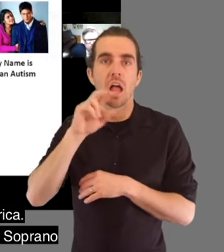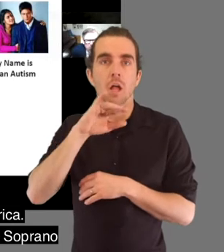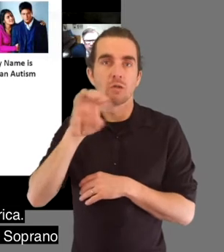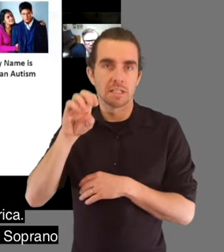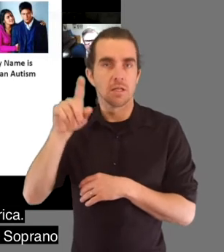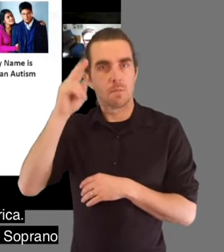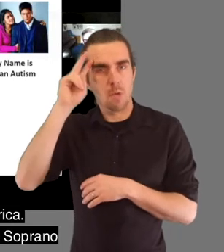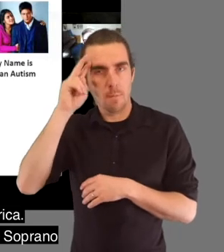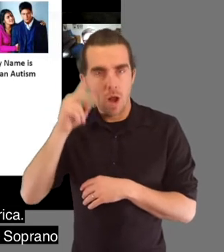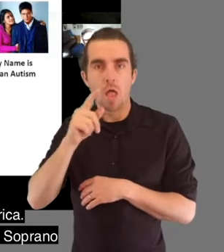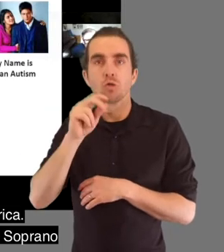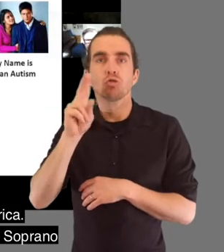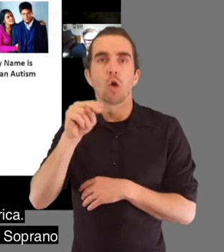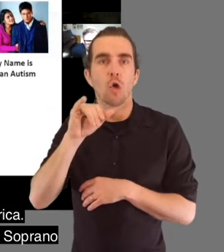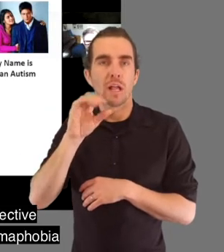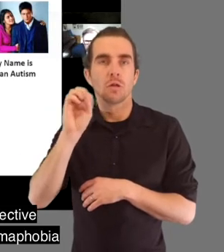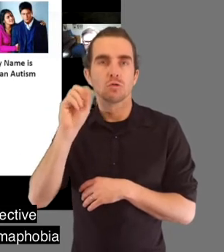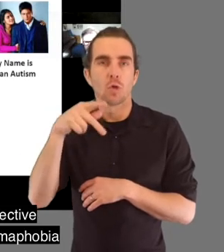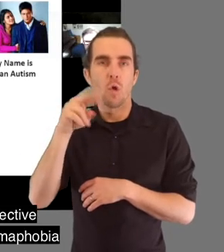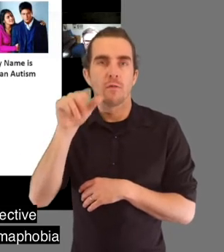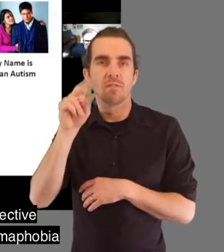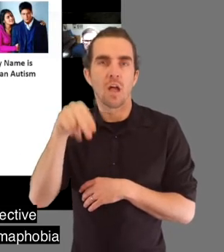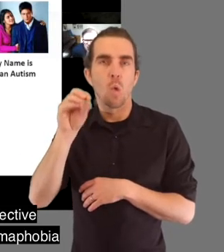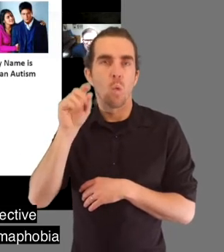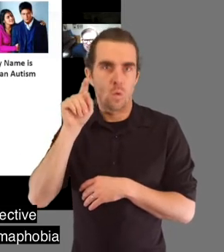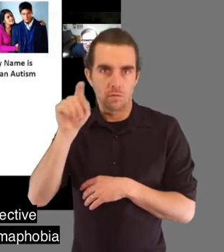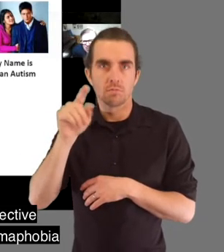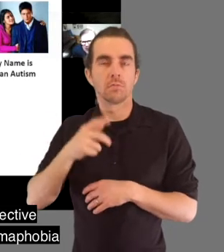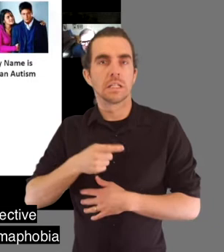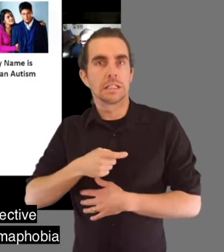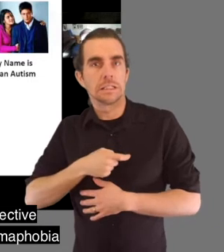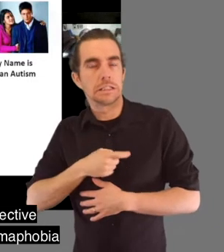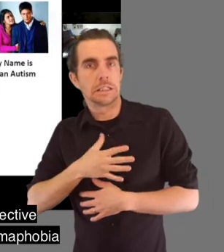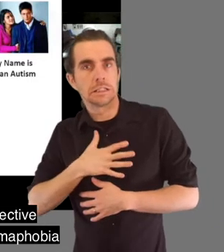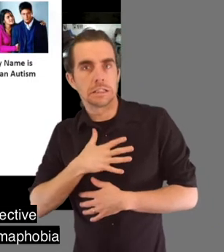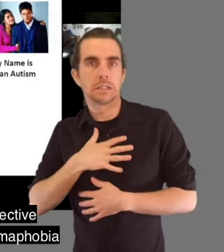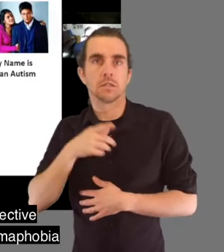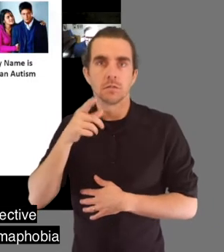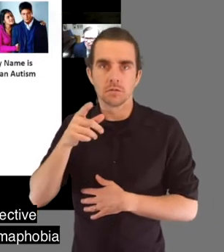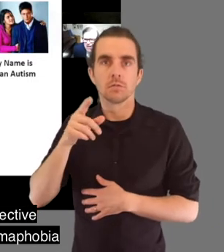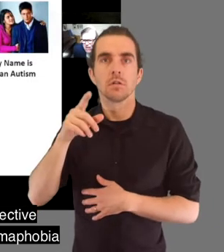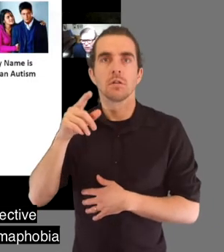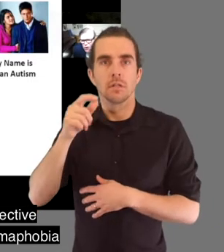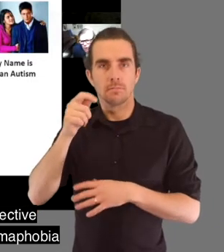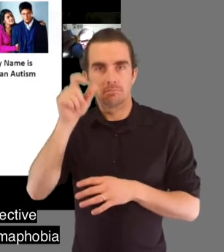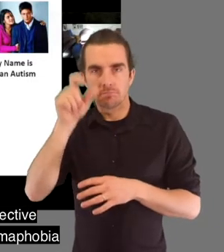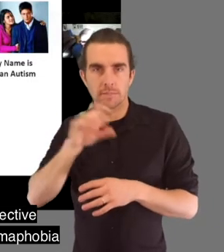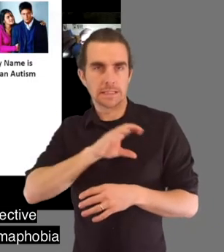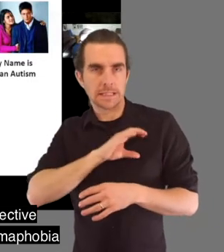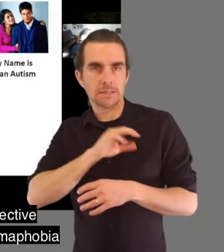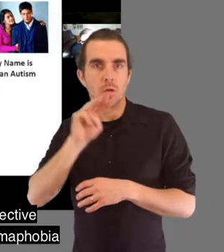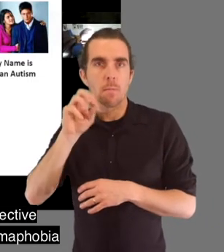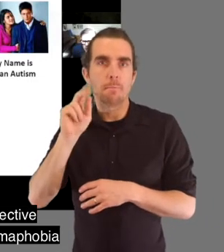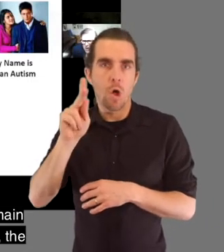is bipolar. Tony Soprano in The Sopranos has anxiety. The detective Monk has OCD. Doc Martin